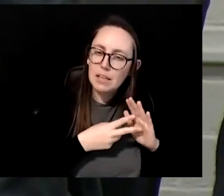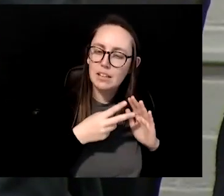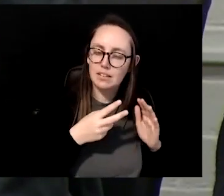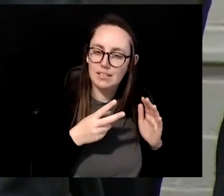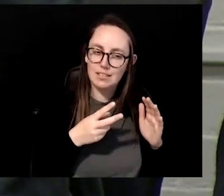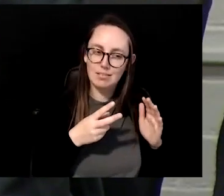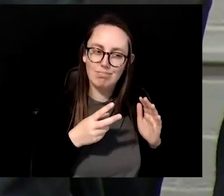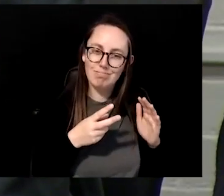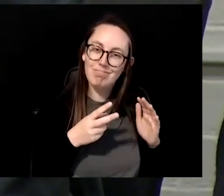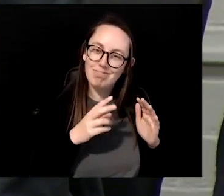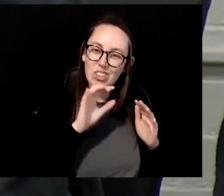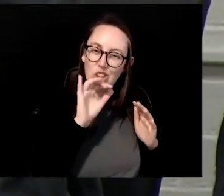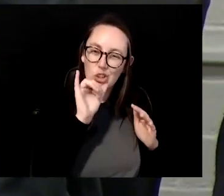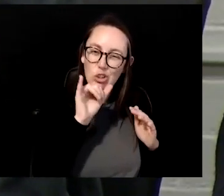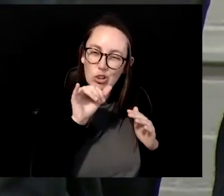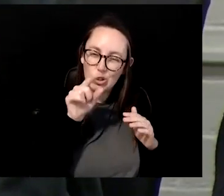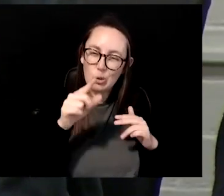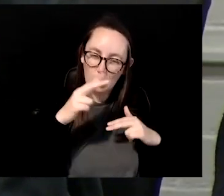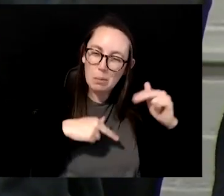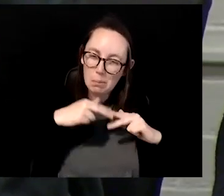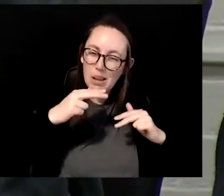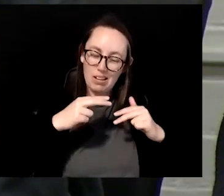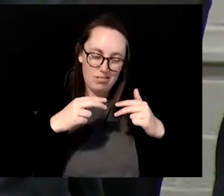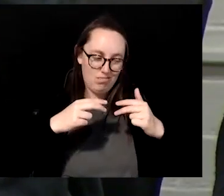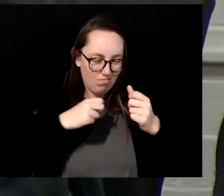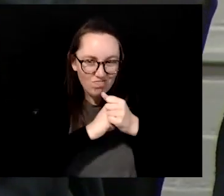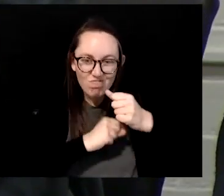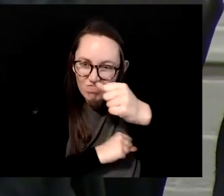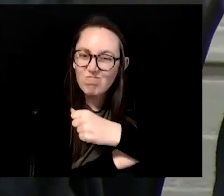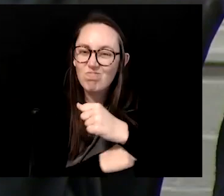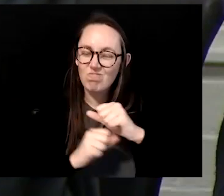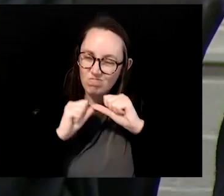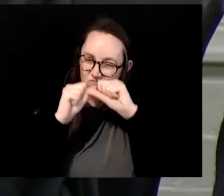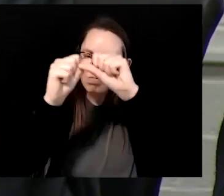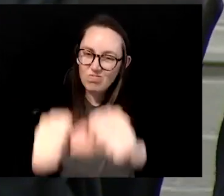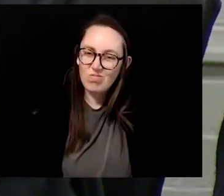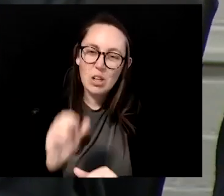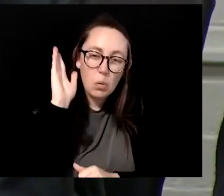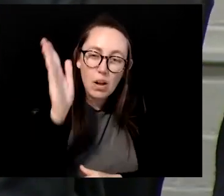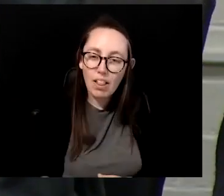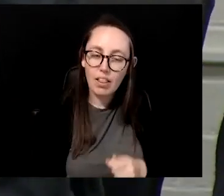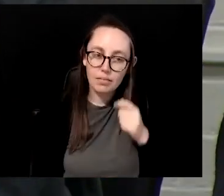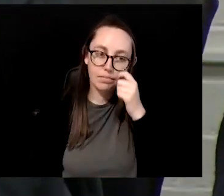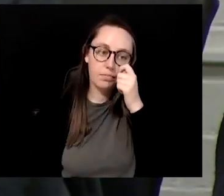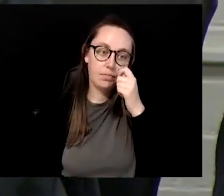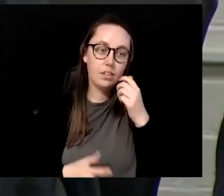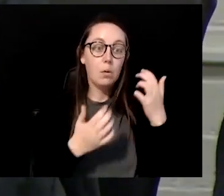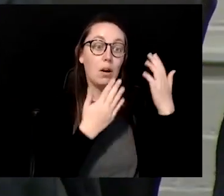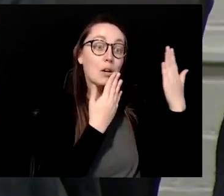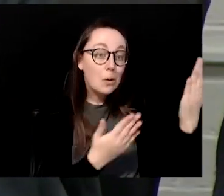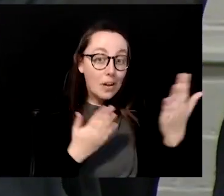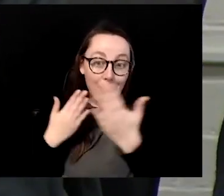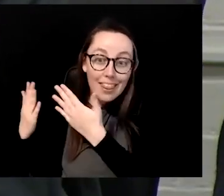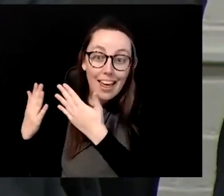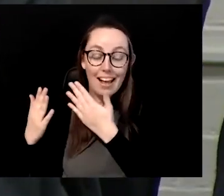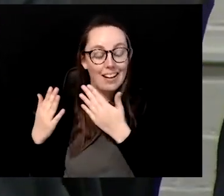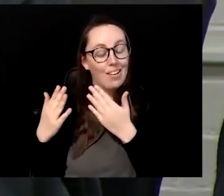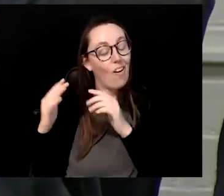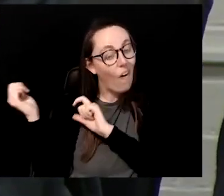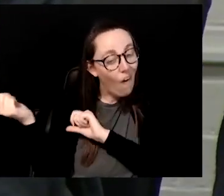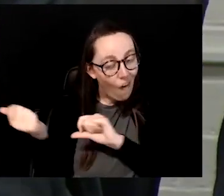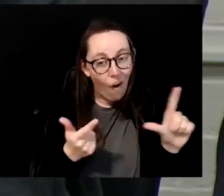you I'd like to thank each and every one of my former and current board member colleagues for putting up with my tangents